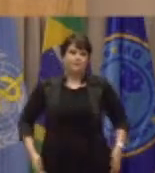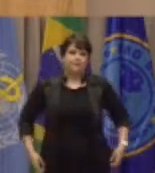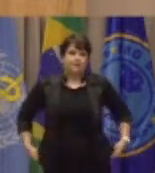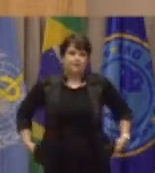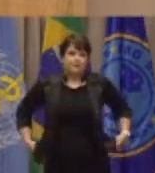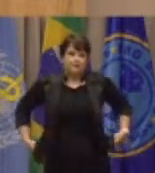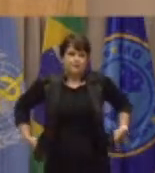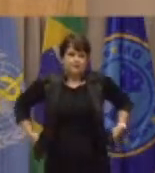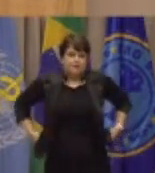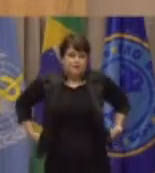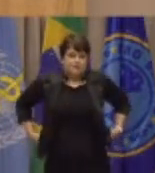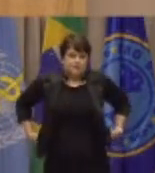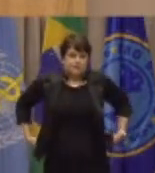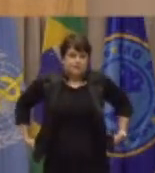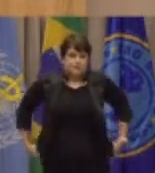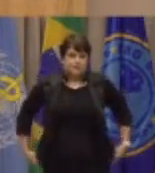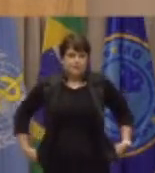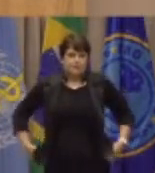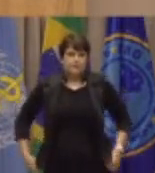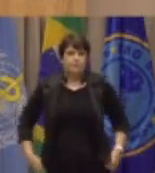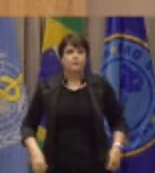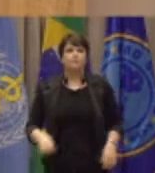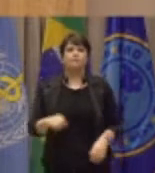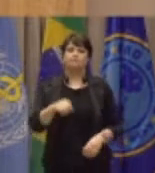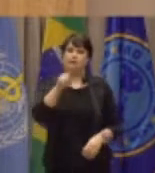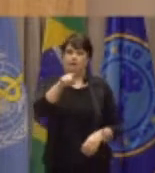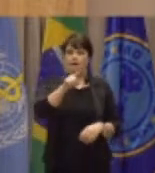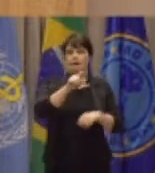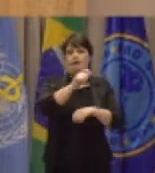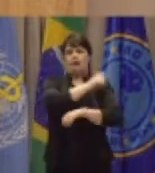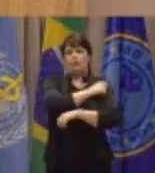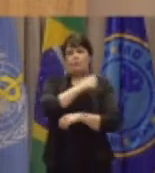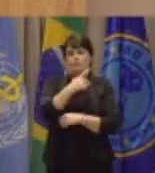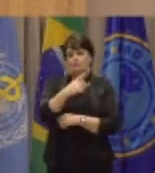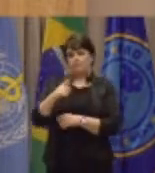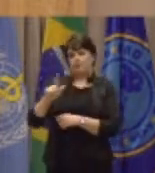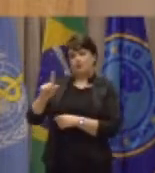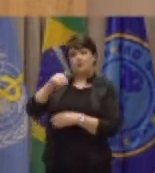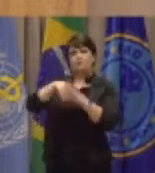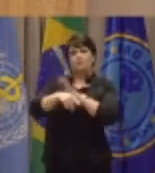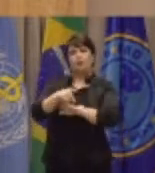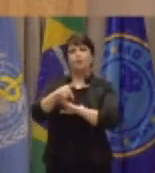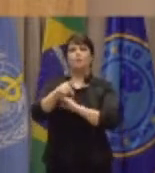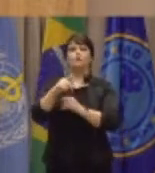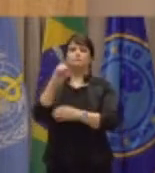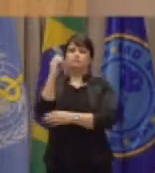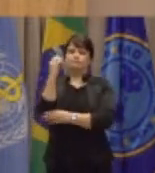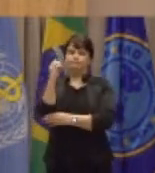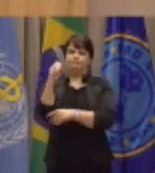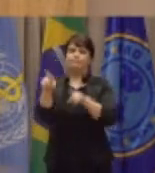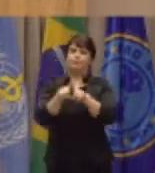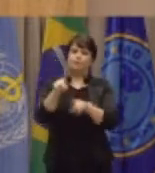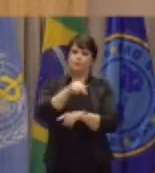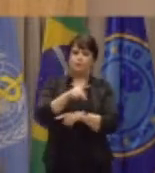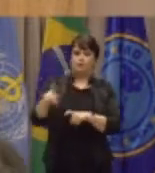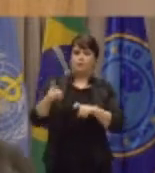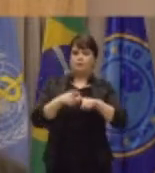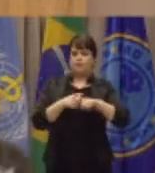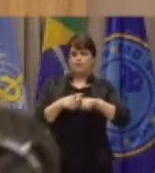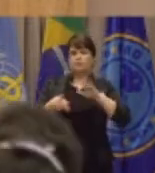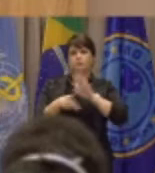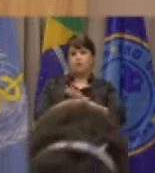Please, Gabriel, he is a student PPG of the University of Rio Grande do Sul. He is